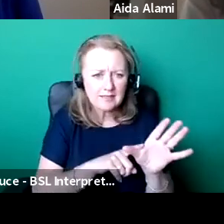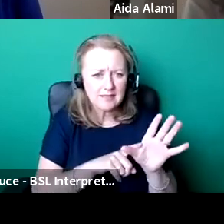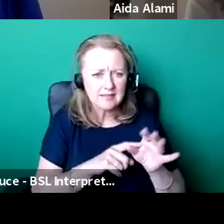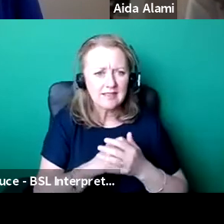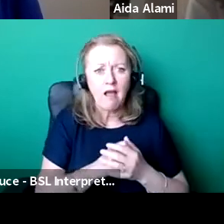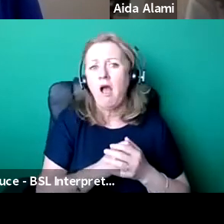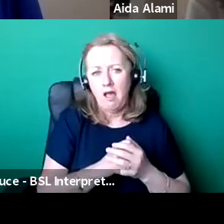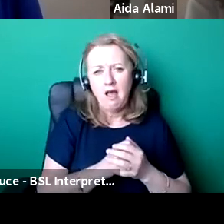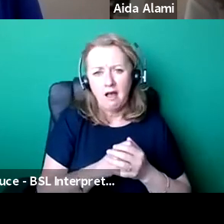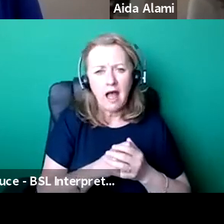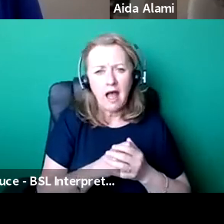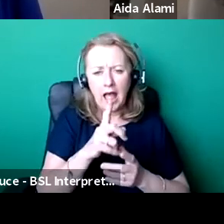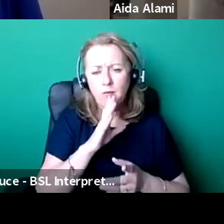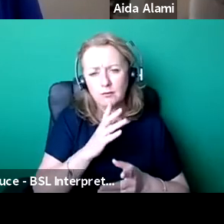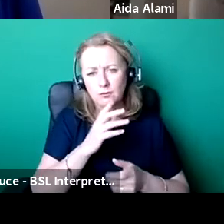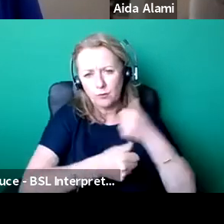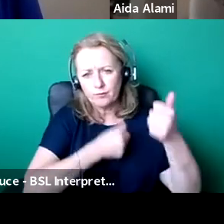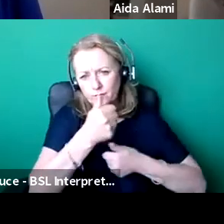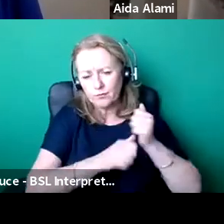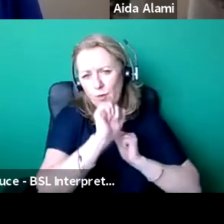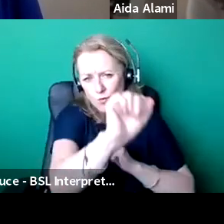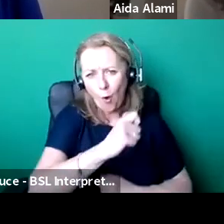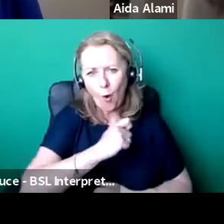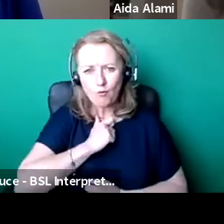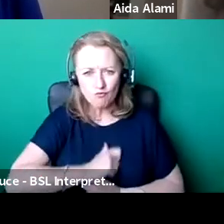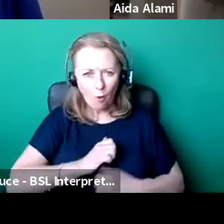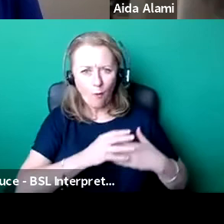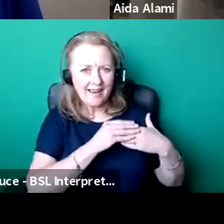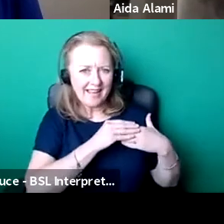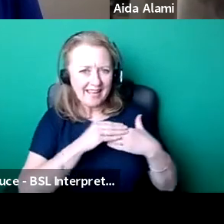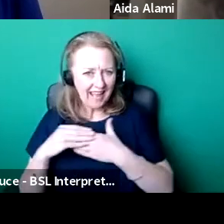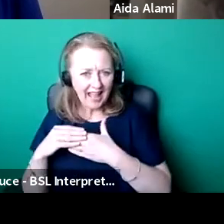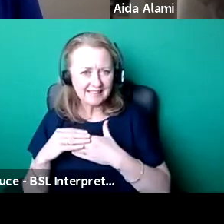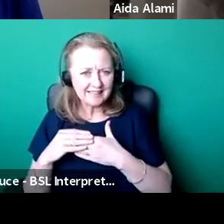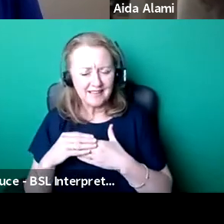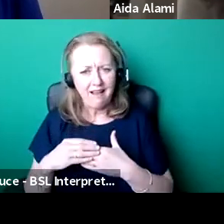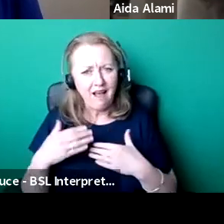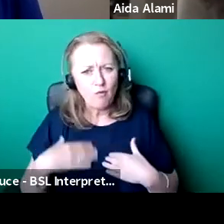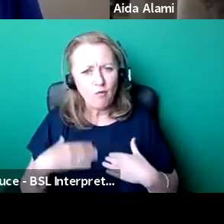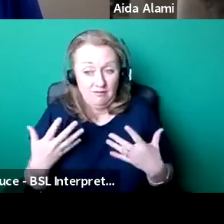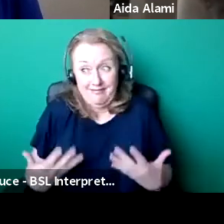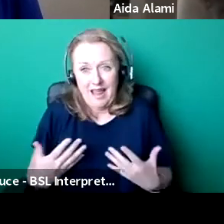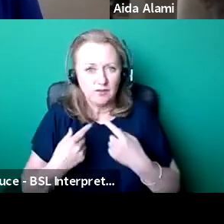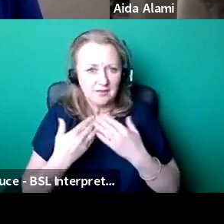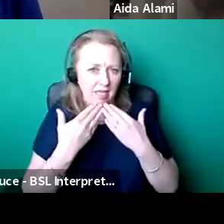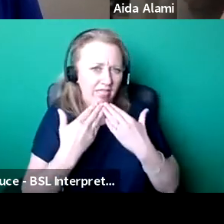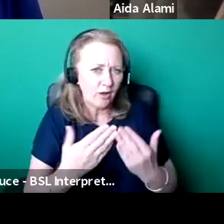emphasize your role in all these essays and your guidance. And I want to take this moment to say thank you for